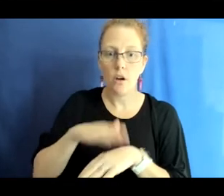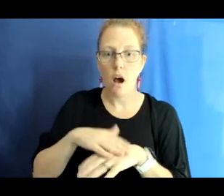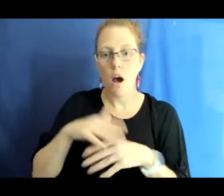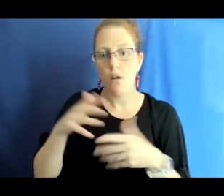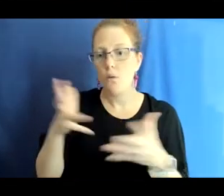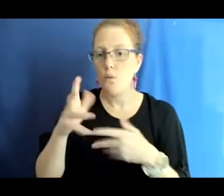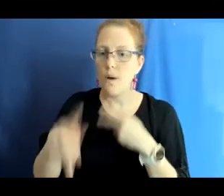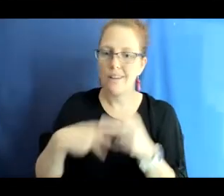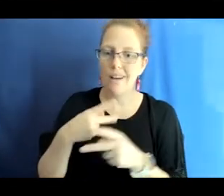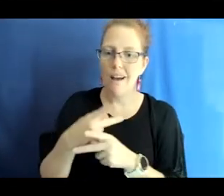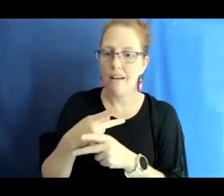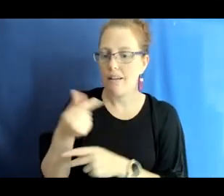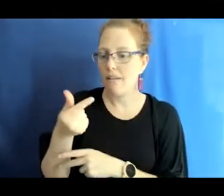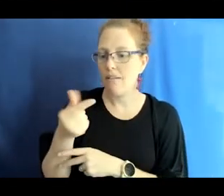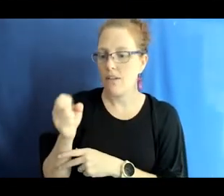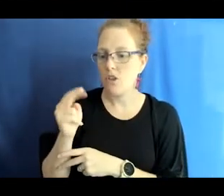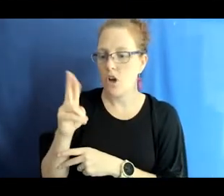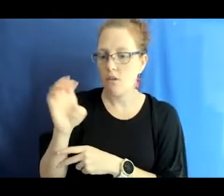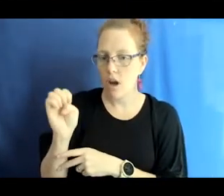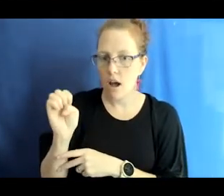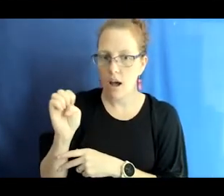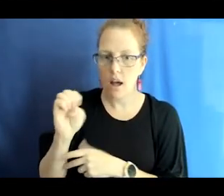to give a go with certain scenes? And